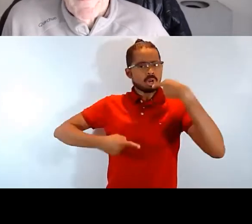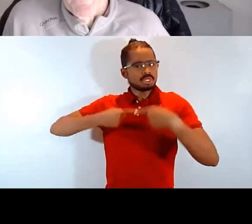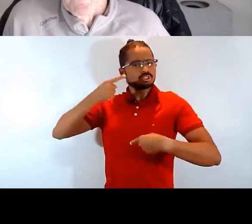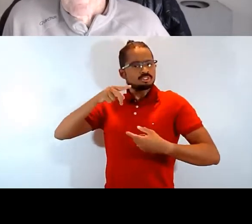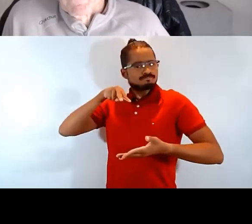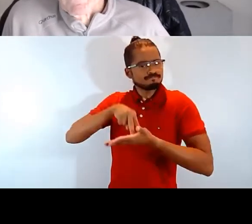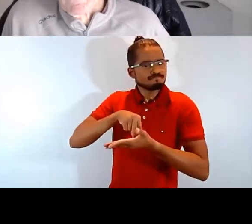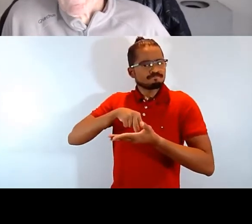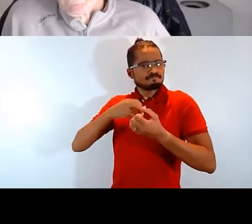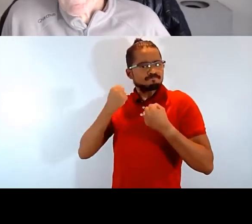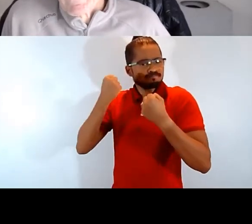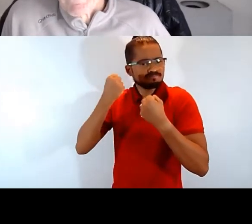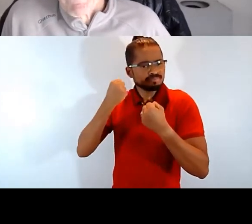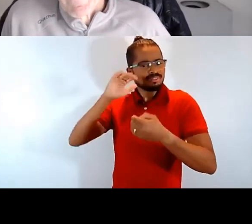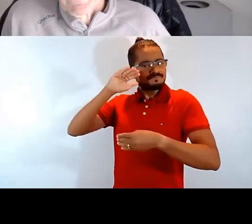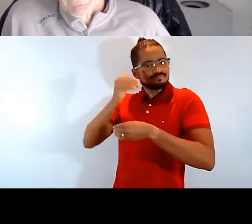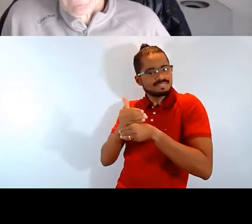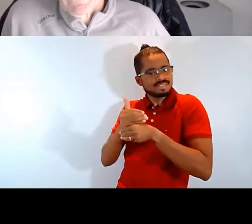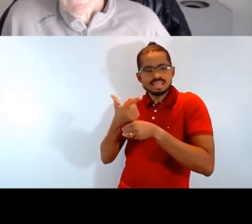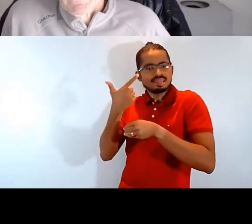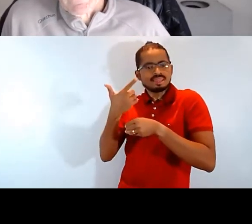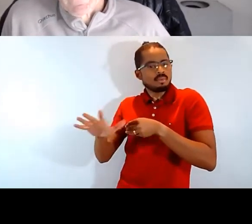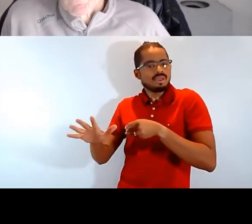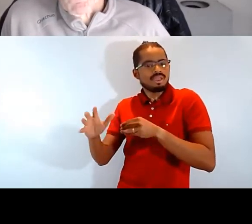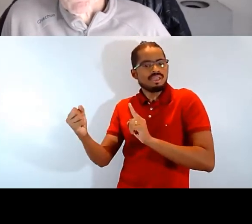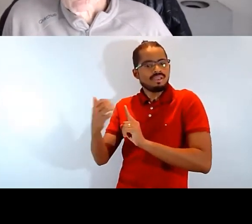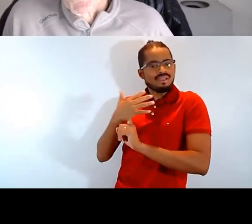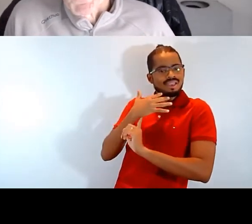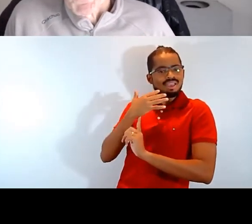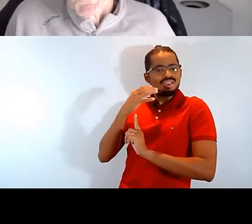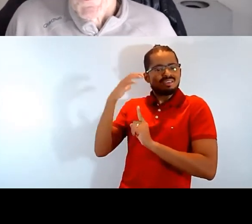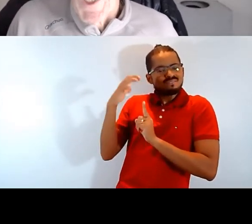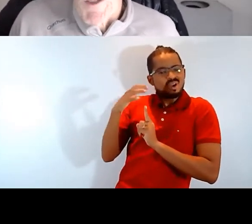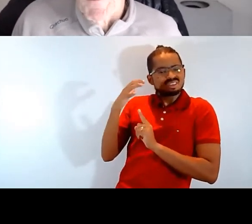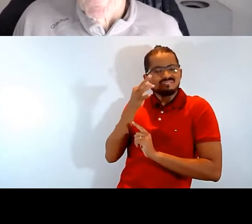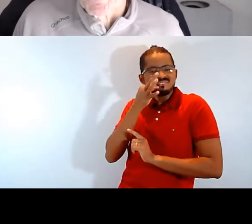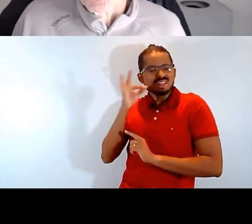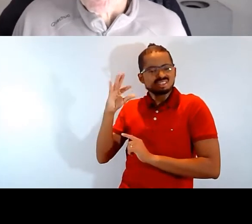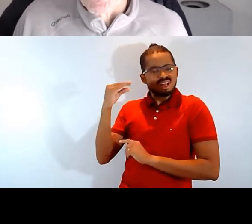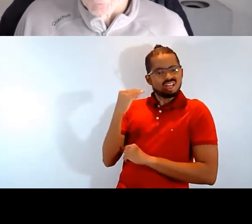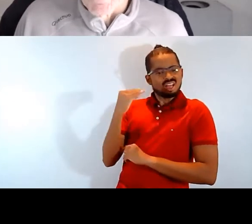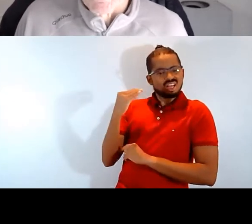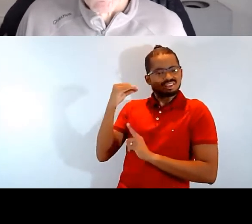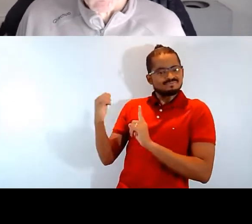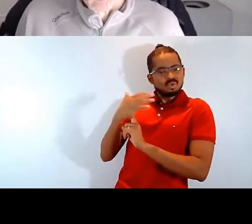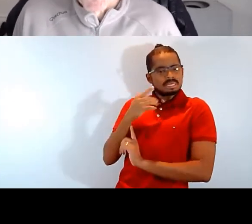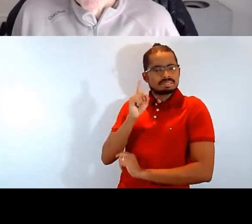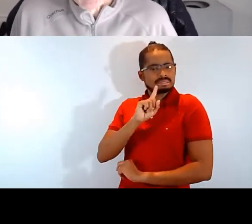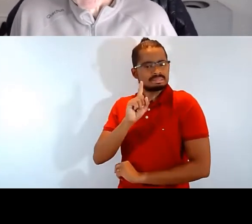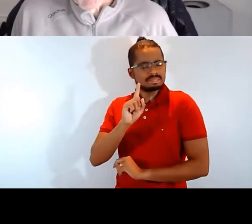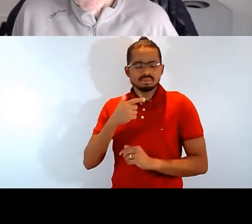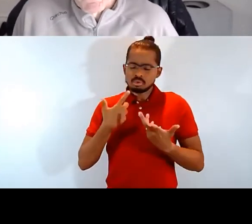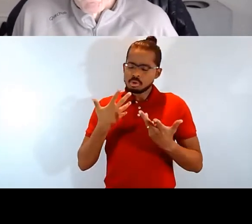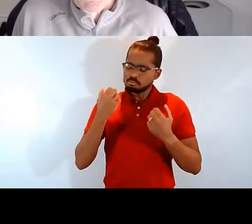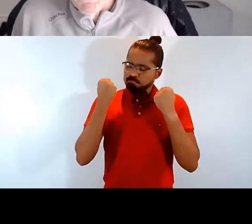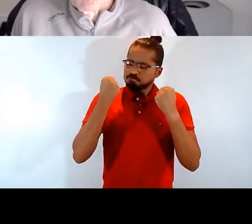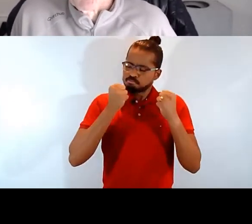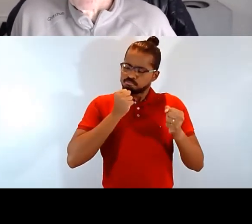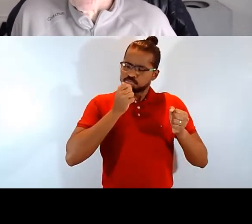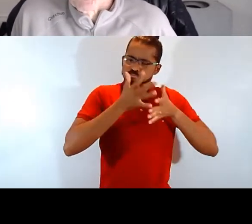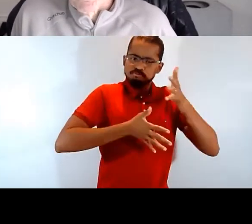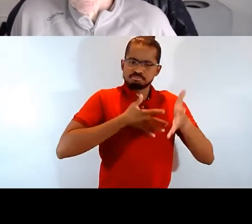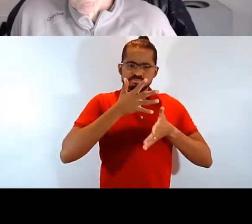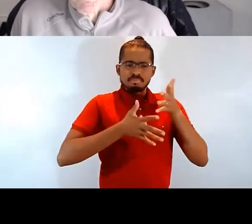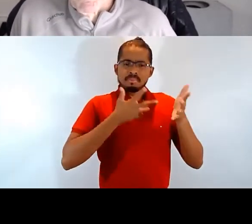signing. And then I was fortunate enough to draw the interest of